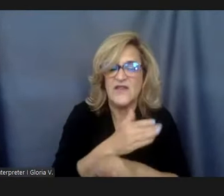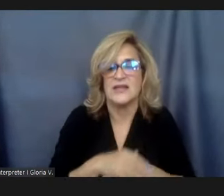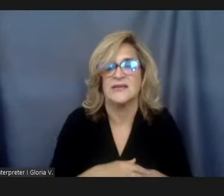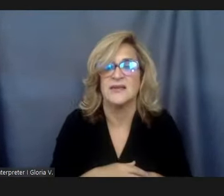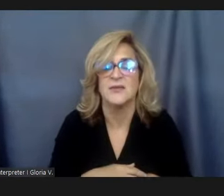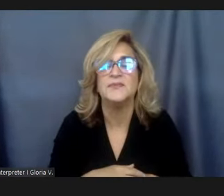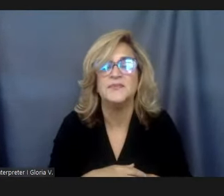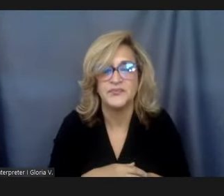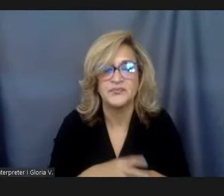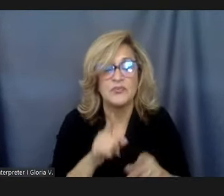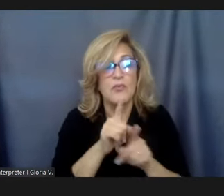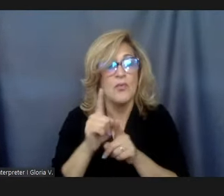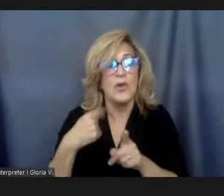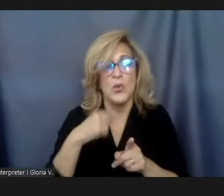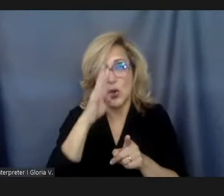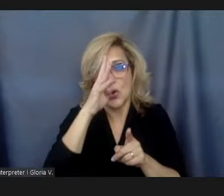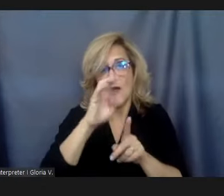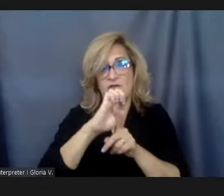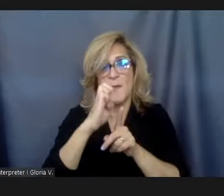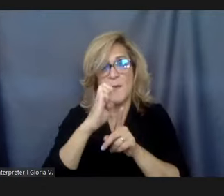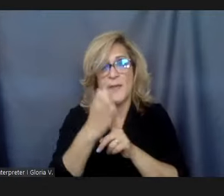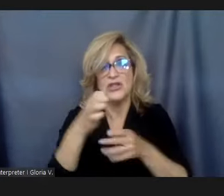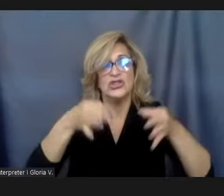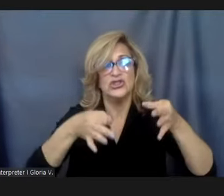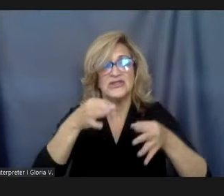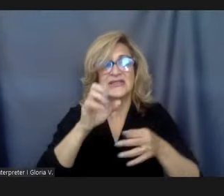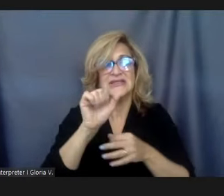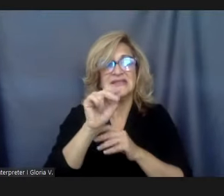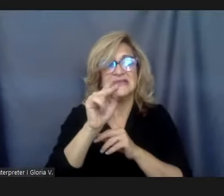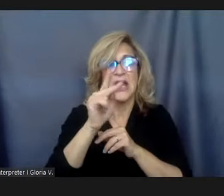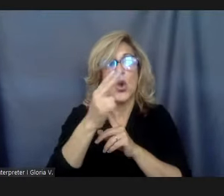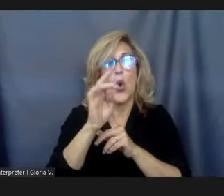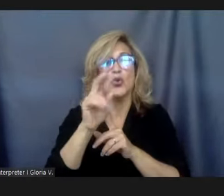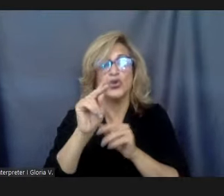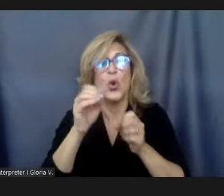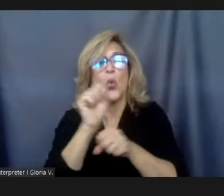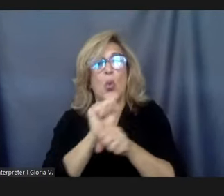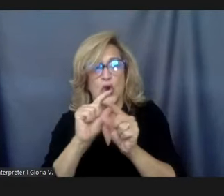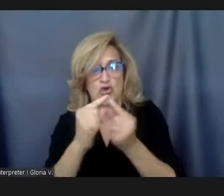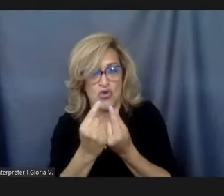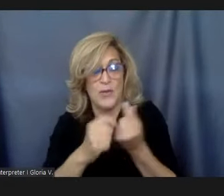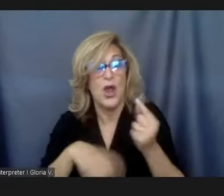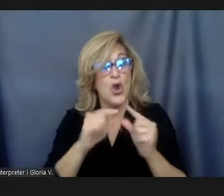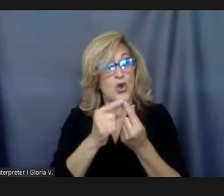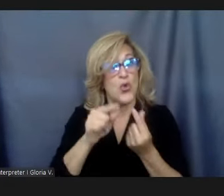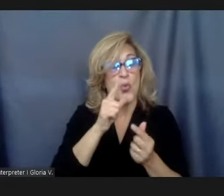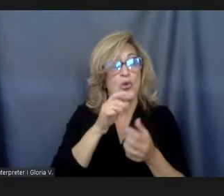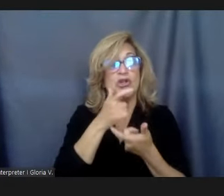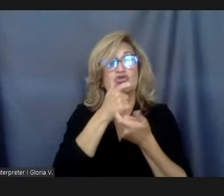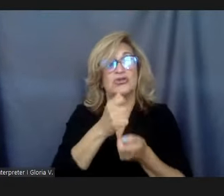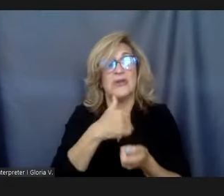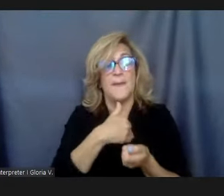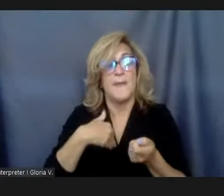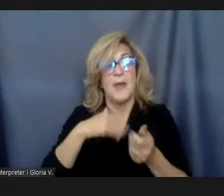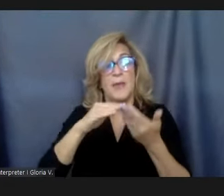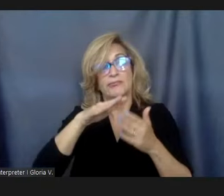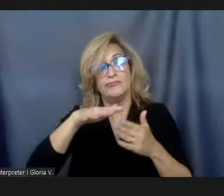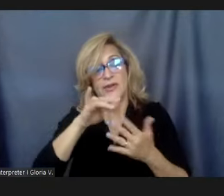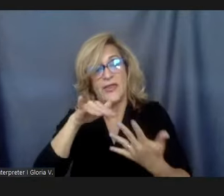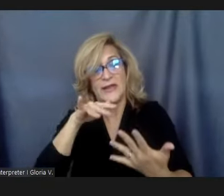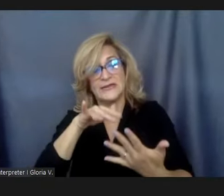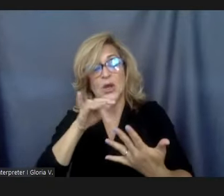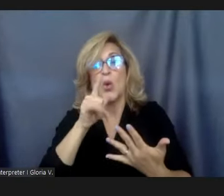We will also be creating an environmental justice stakeholder working group. This is a group of interested members of the communities throughout the study area who would also